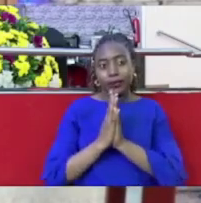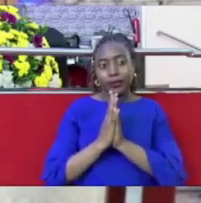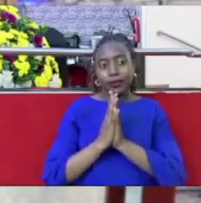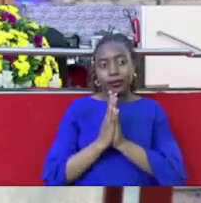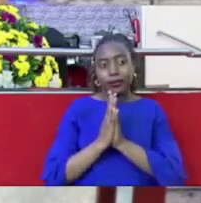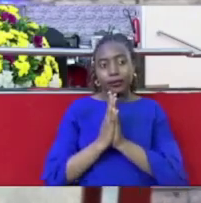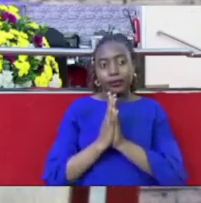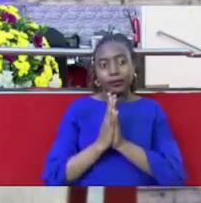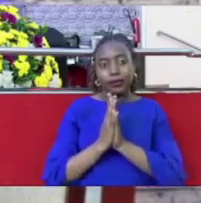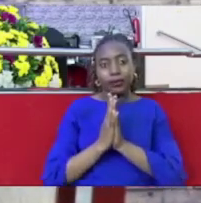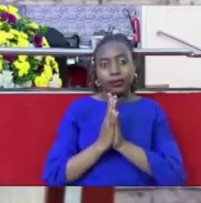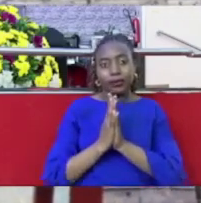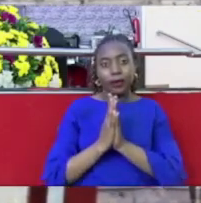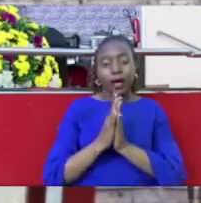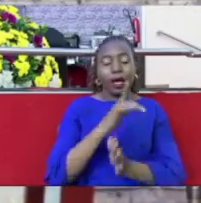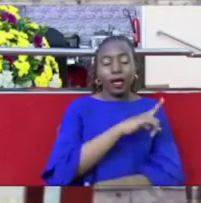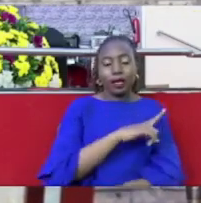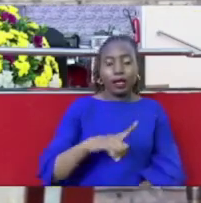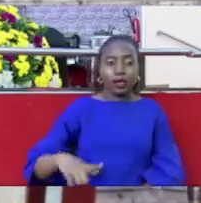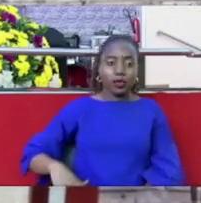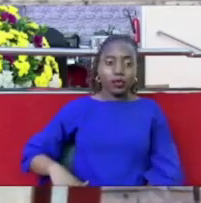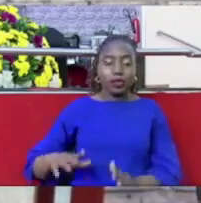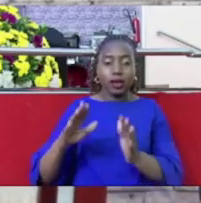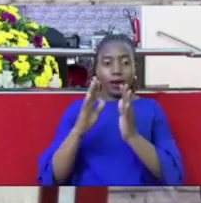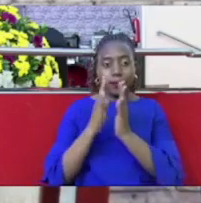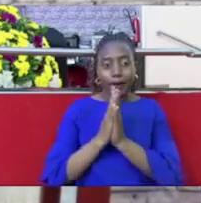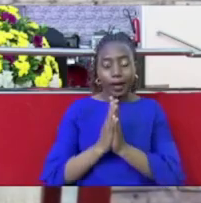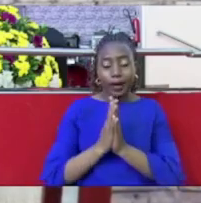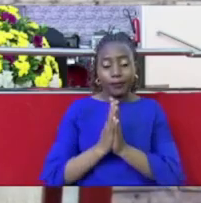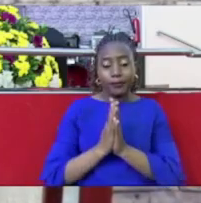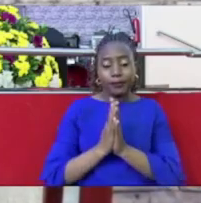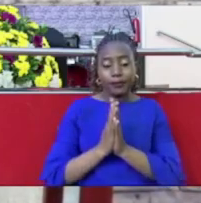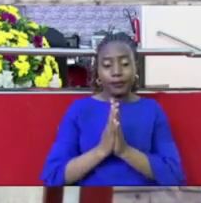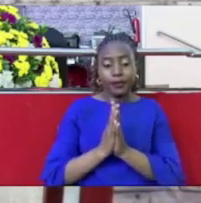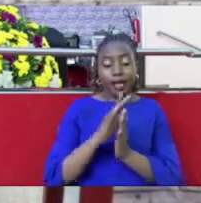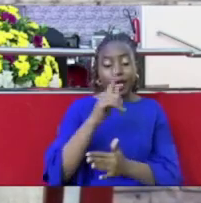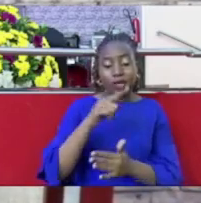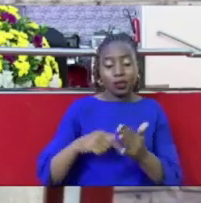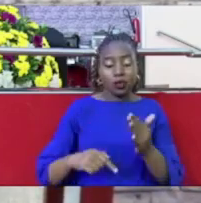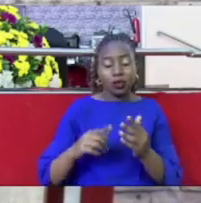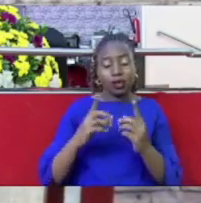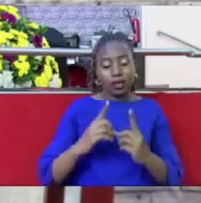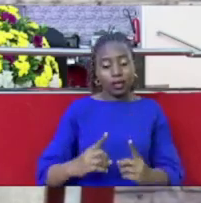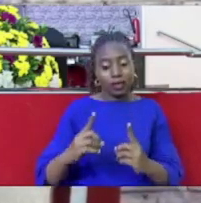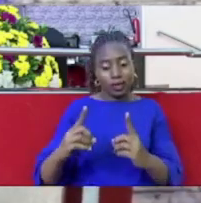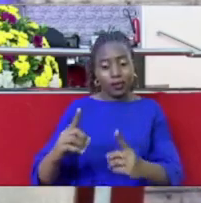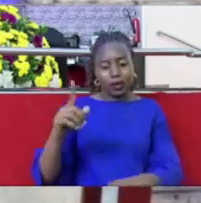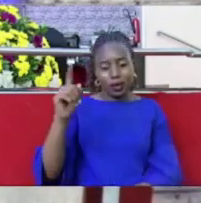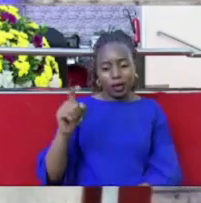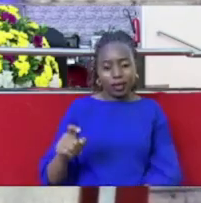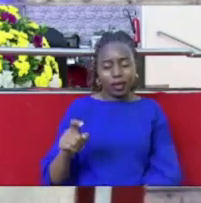Prayer is what the disciples needed to